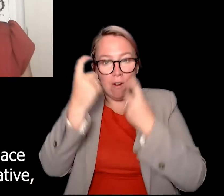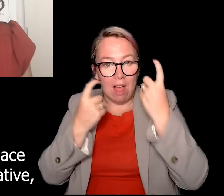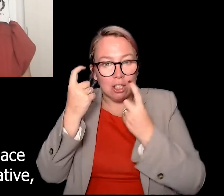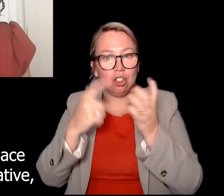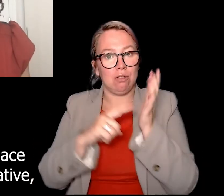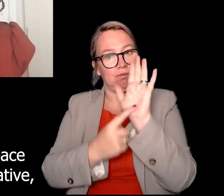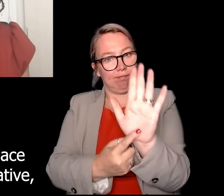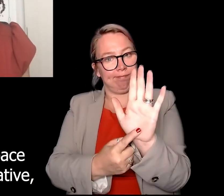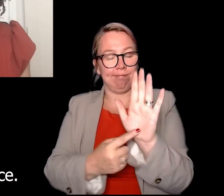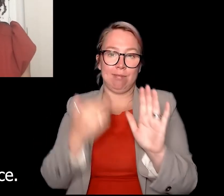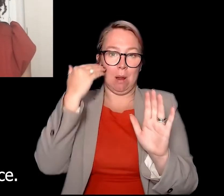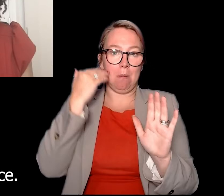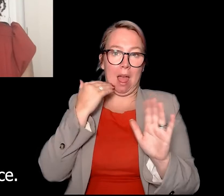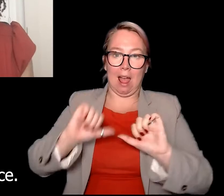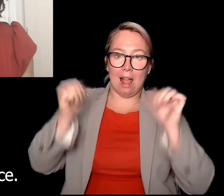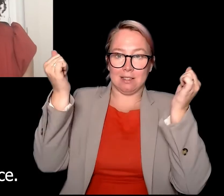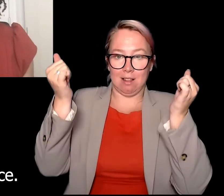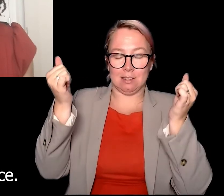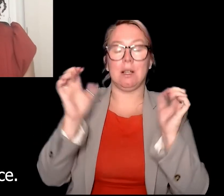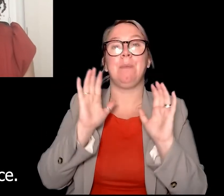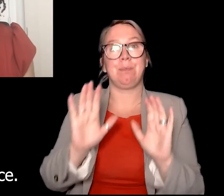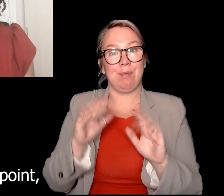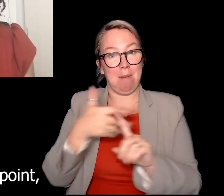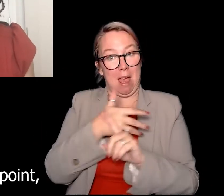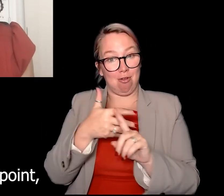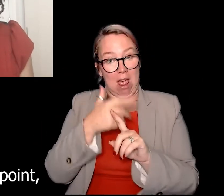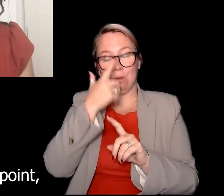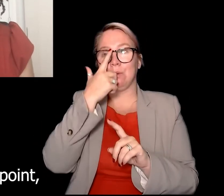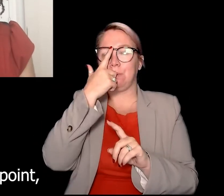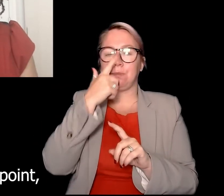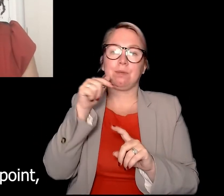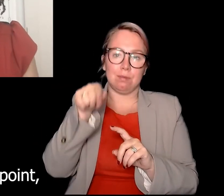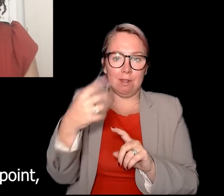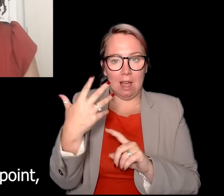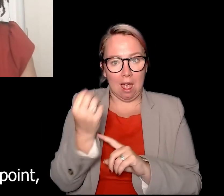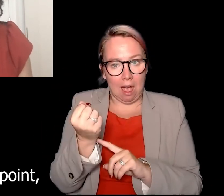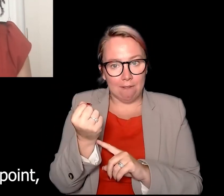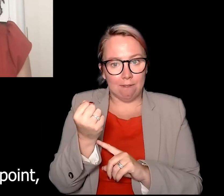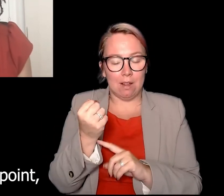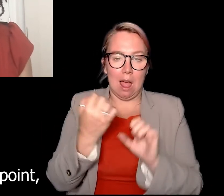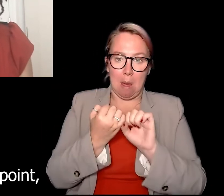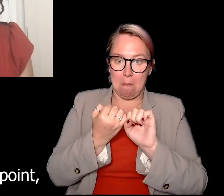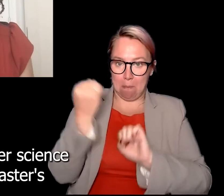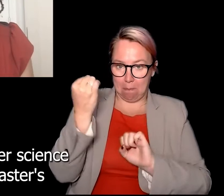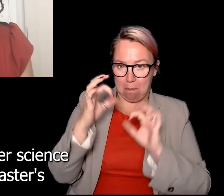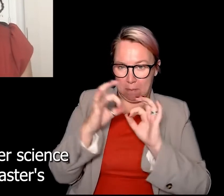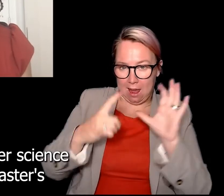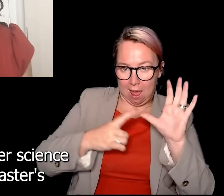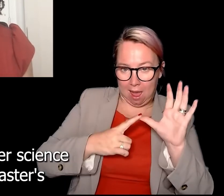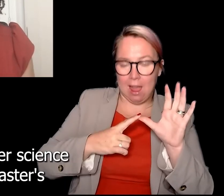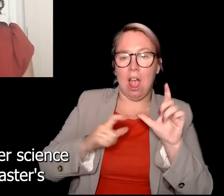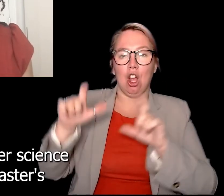a great representative and reflection of just the Black excellence. So a little bit about me, and from an educational standpoint, I got